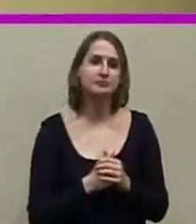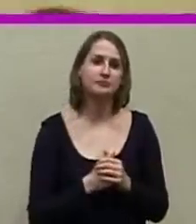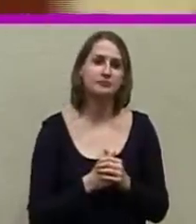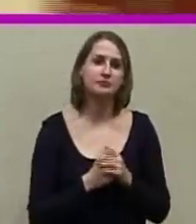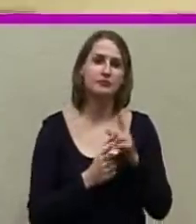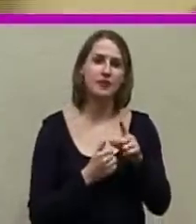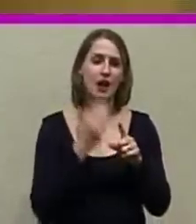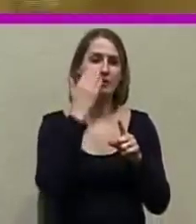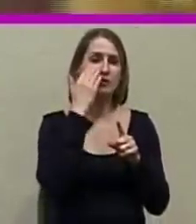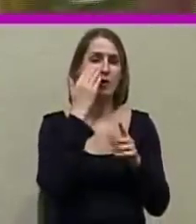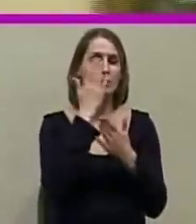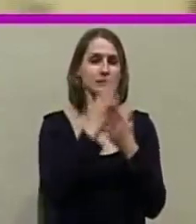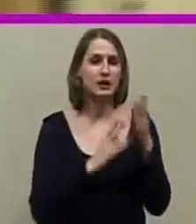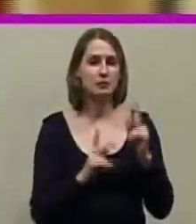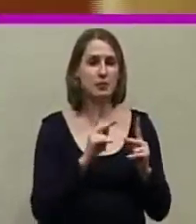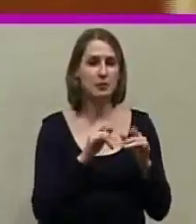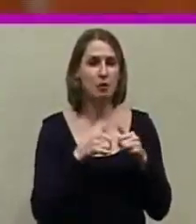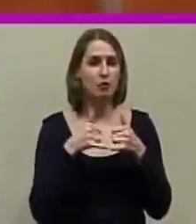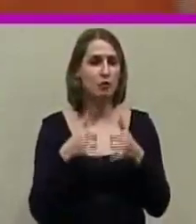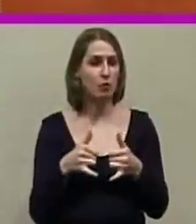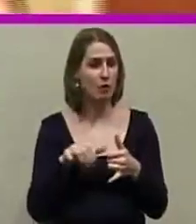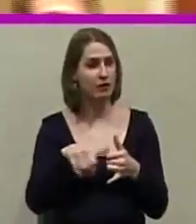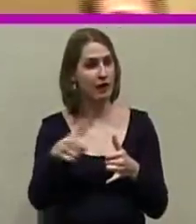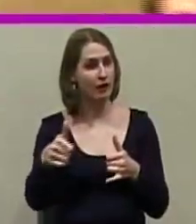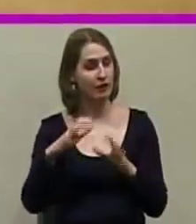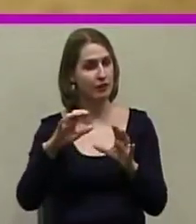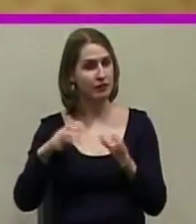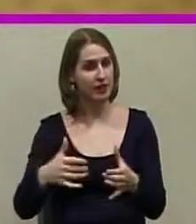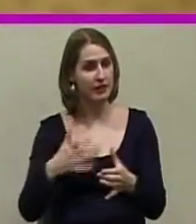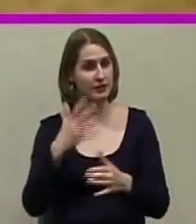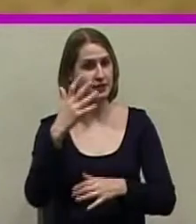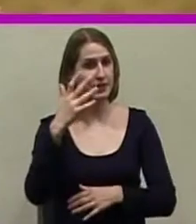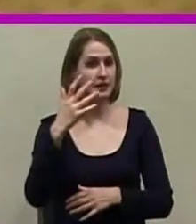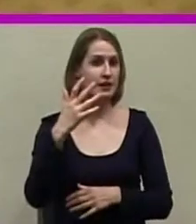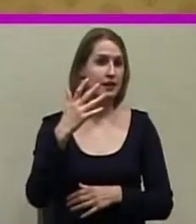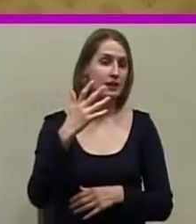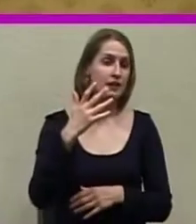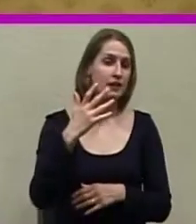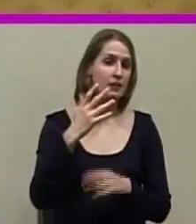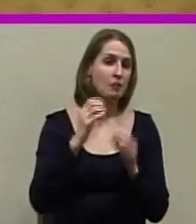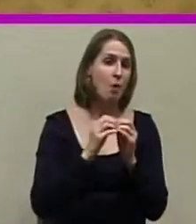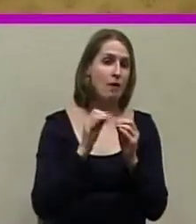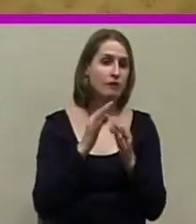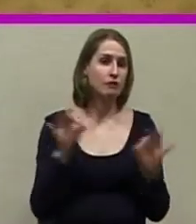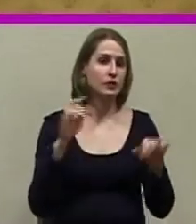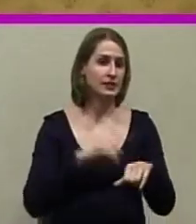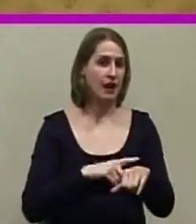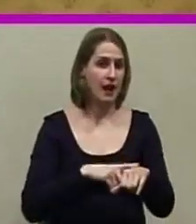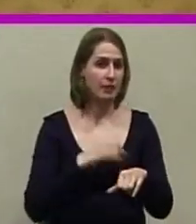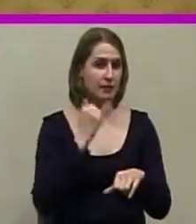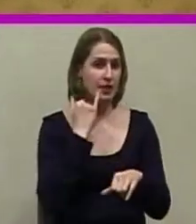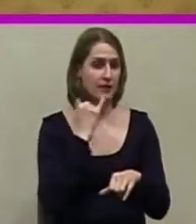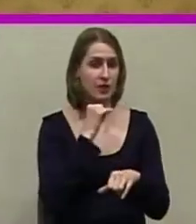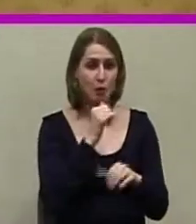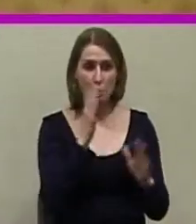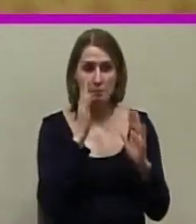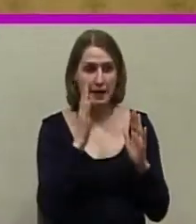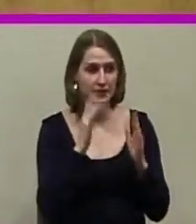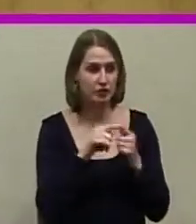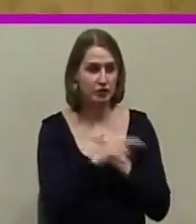some people to reward the rest of the class like 5 minutes free time and an hour if they can not pay attention to the negative